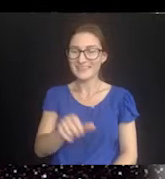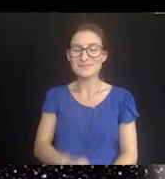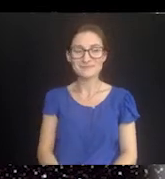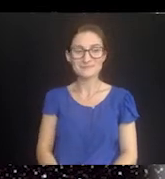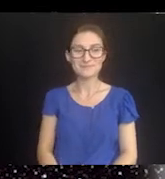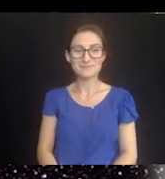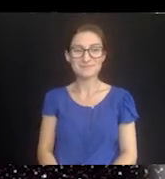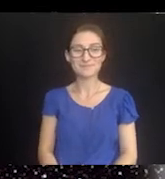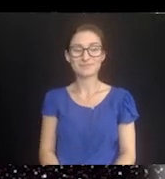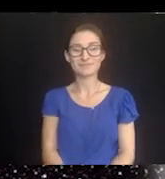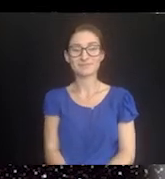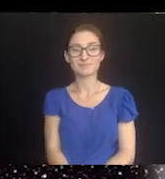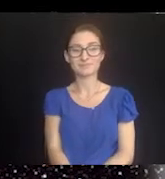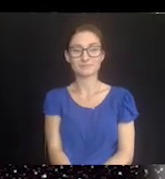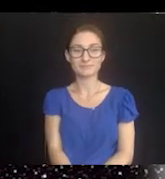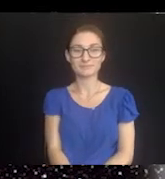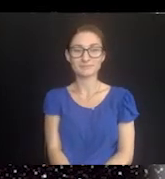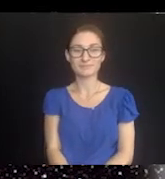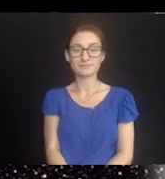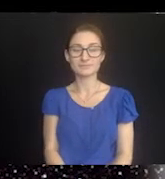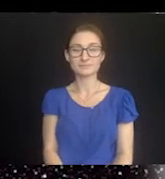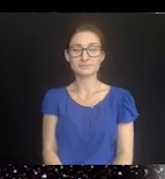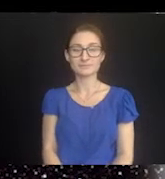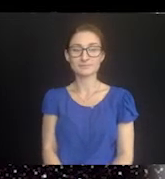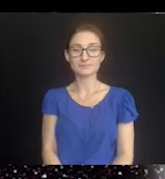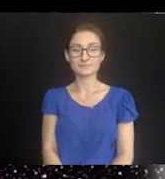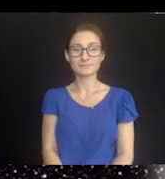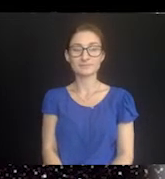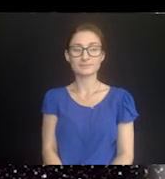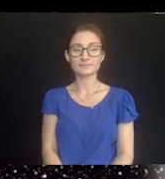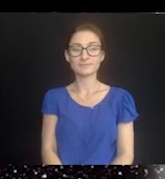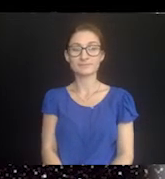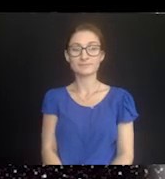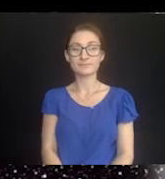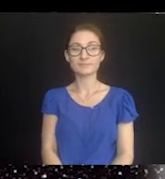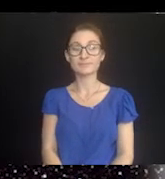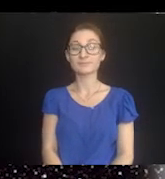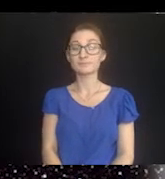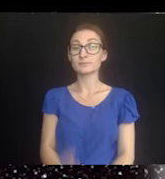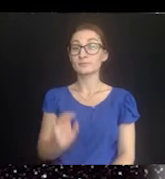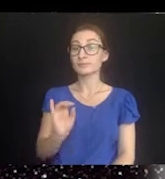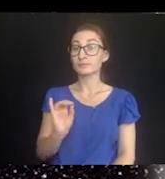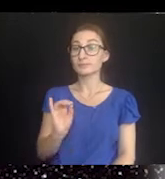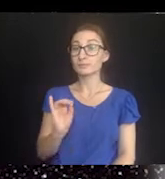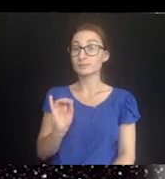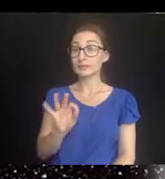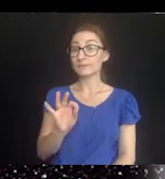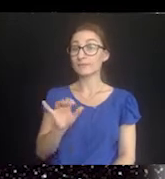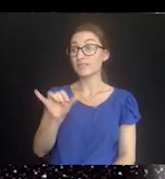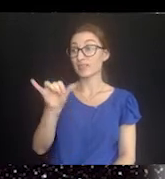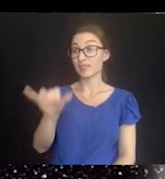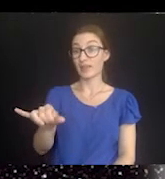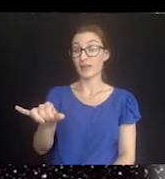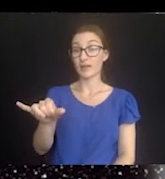would say, yeah, I know I'm alive. So, but that, if